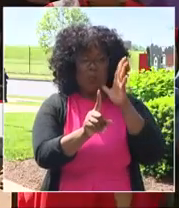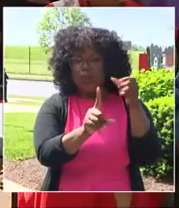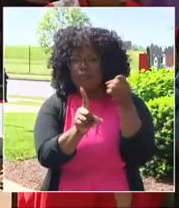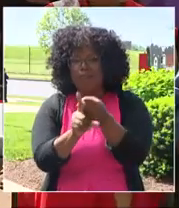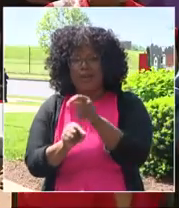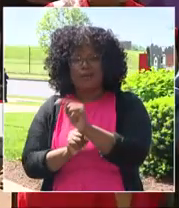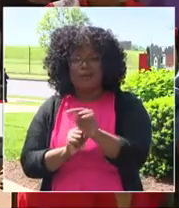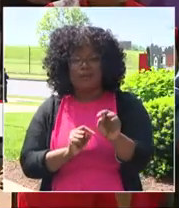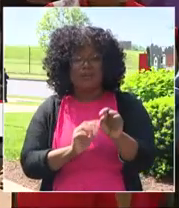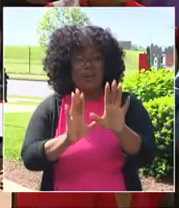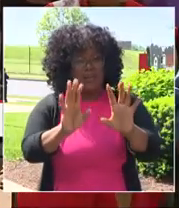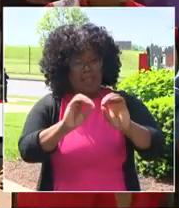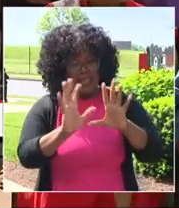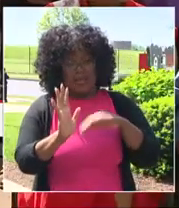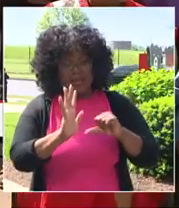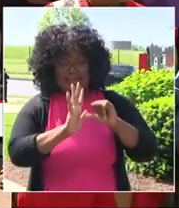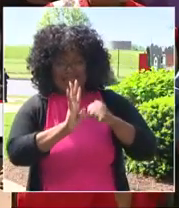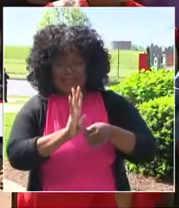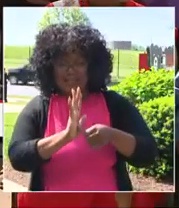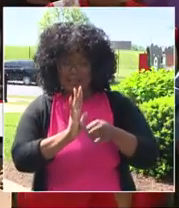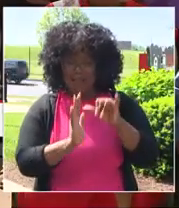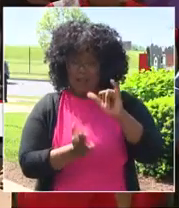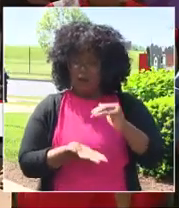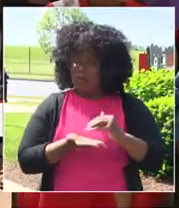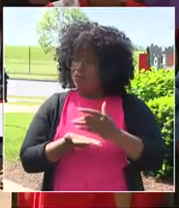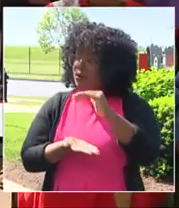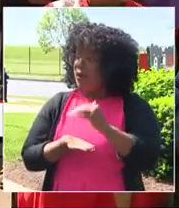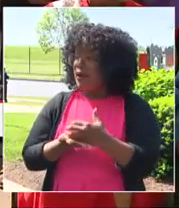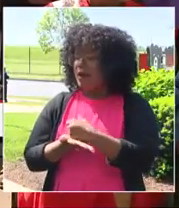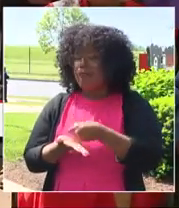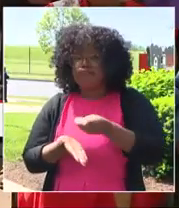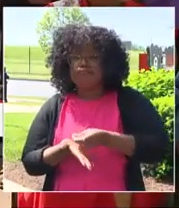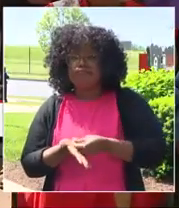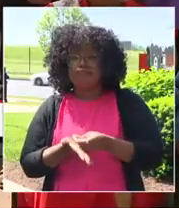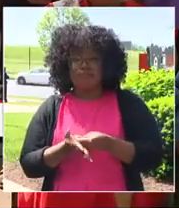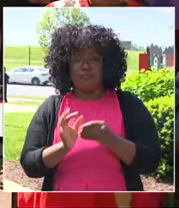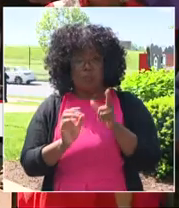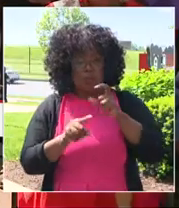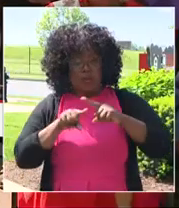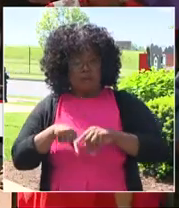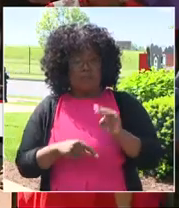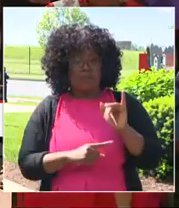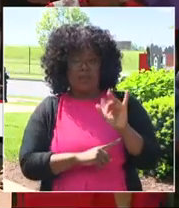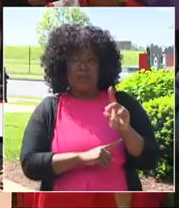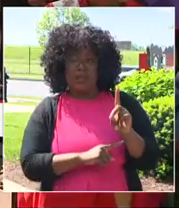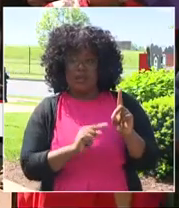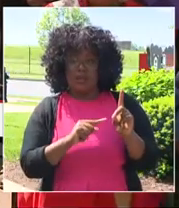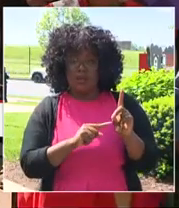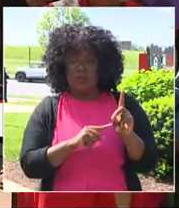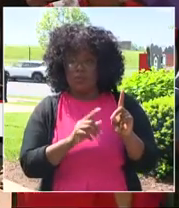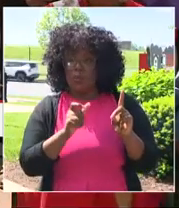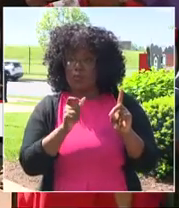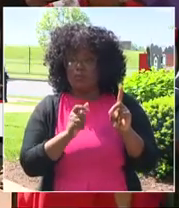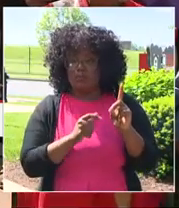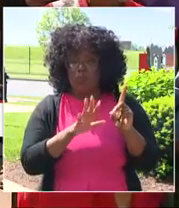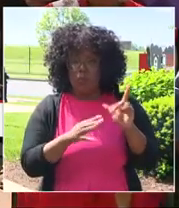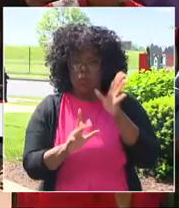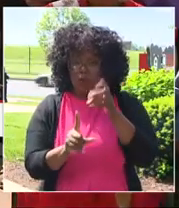low-income children who depend on Medicaid will suffer the most, these cuts would